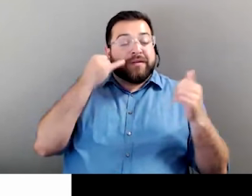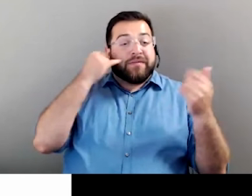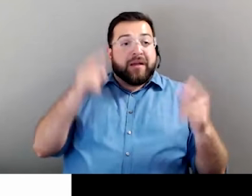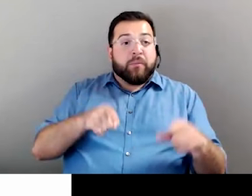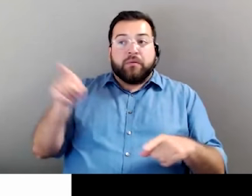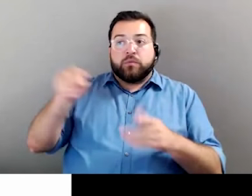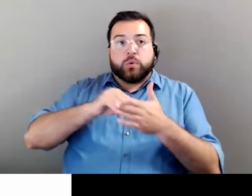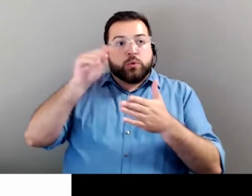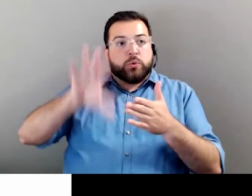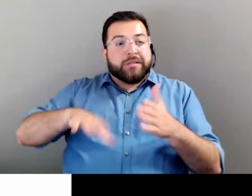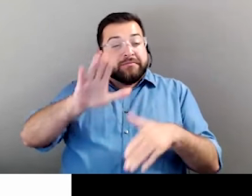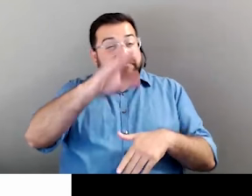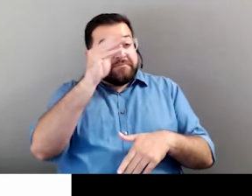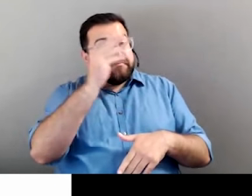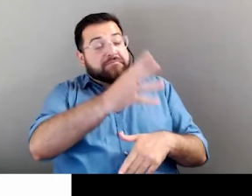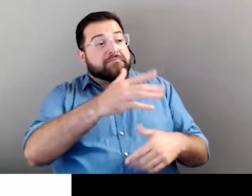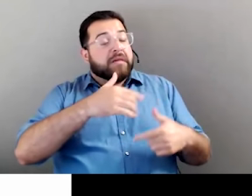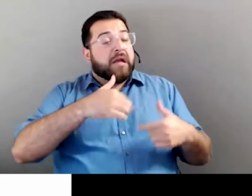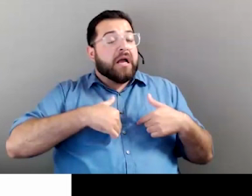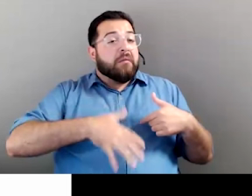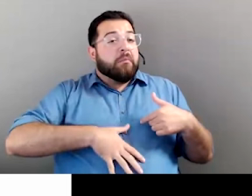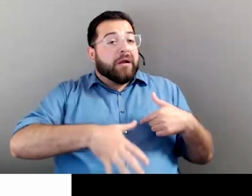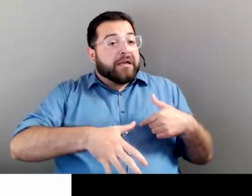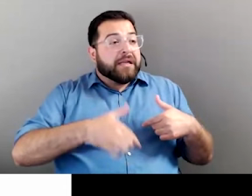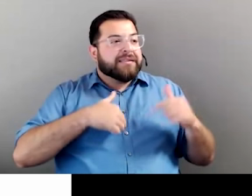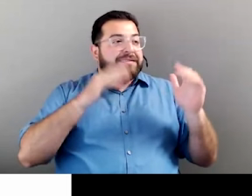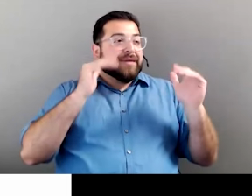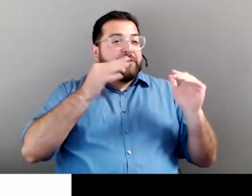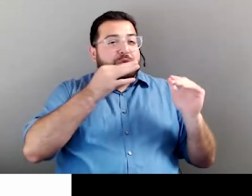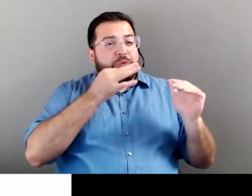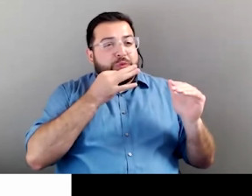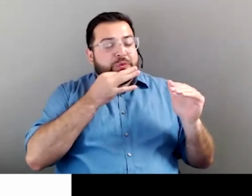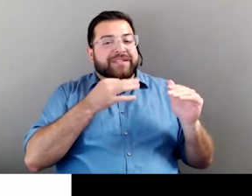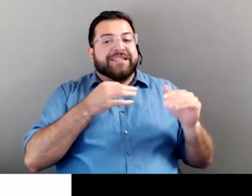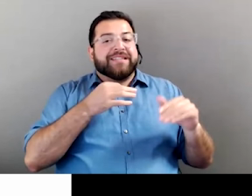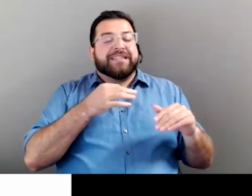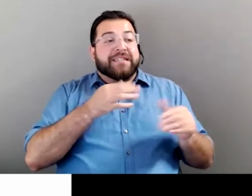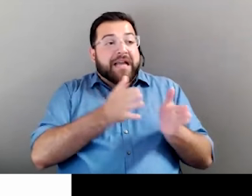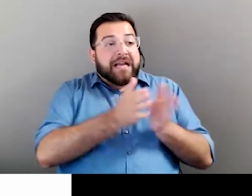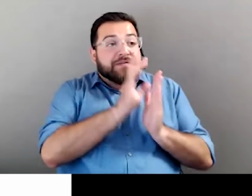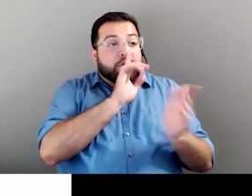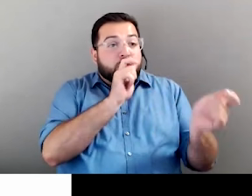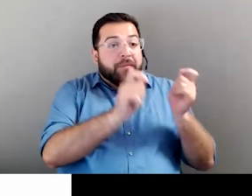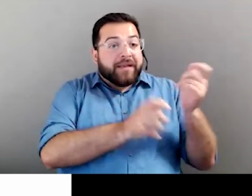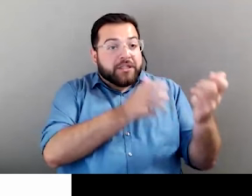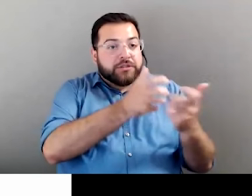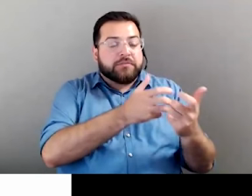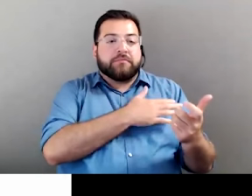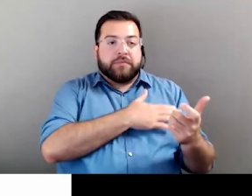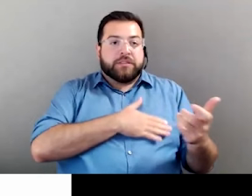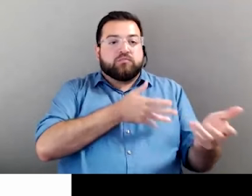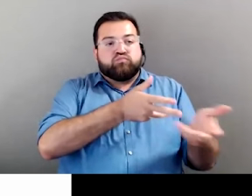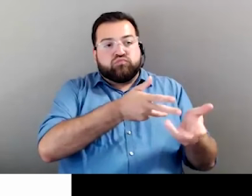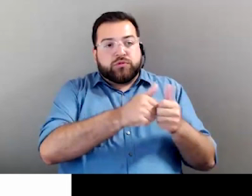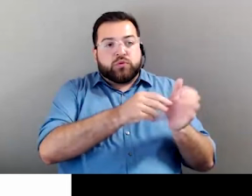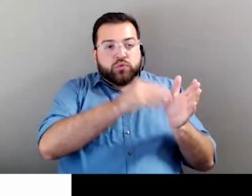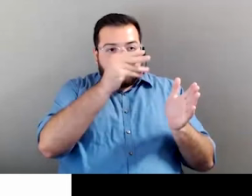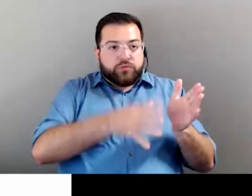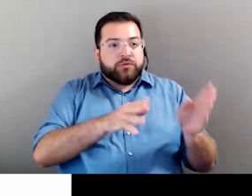you that they are expecting or they're pregnant, and they ask for accommodations, please work with the student to provide